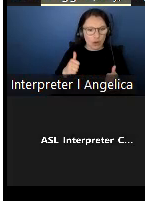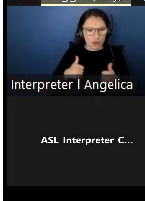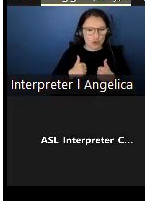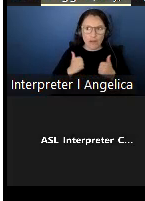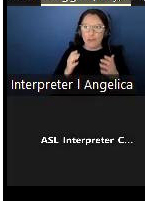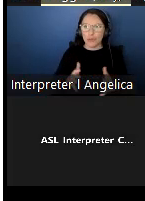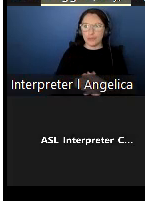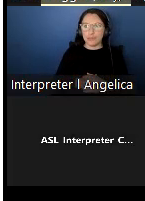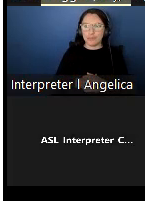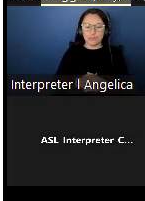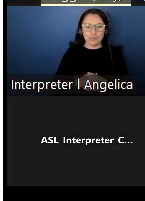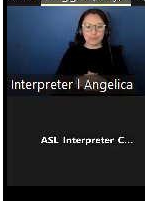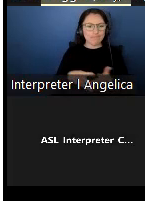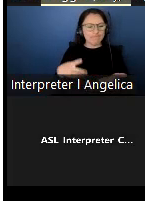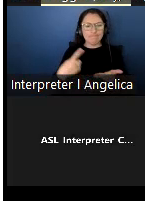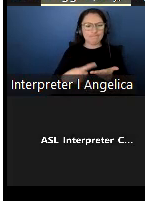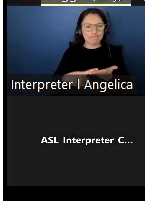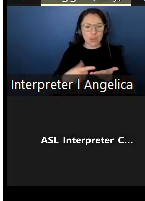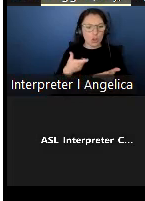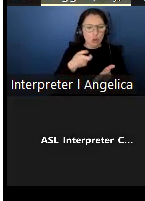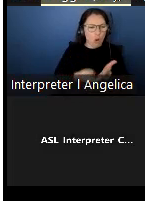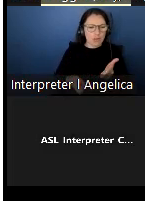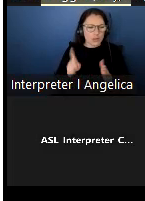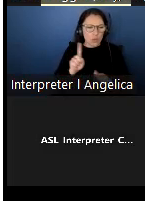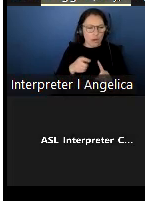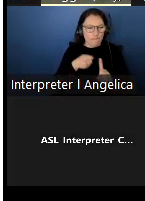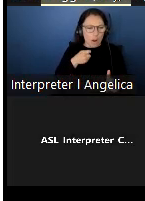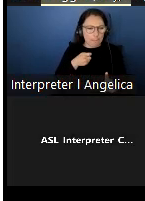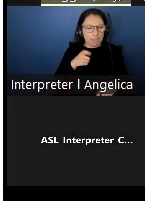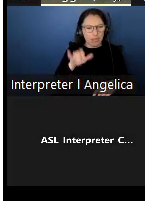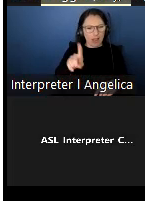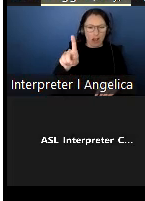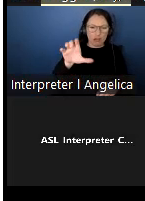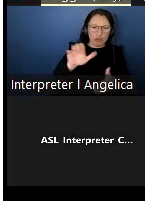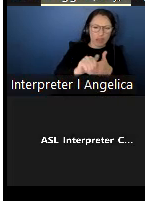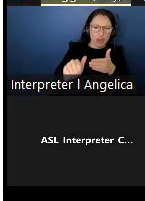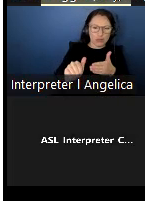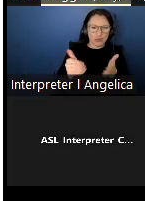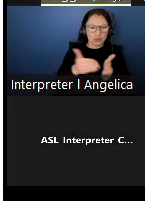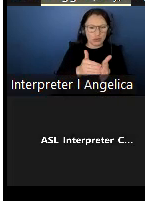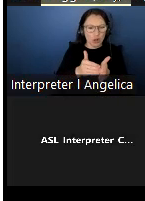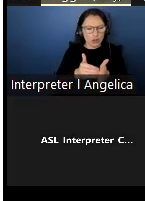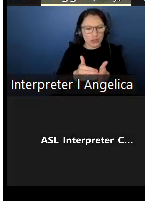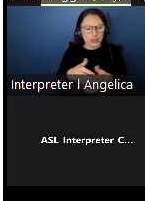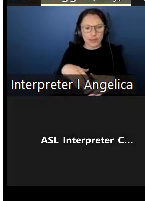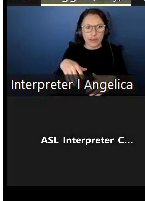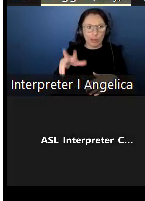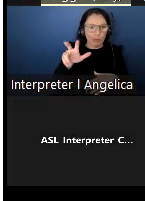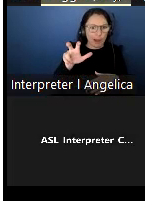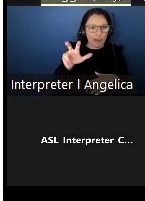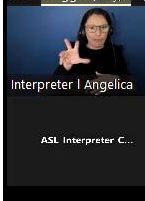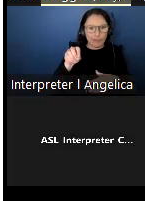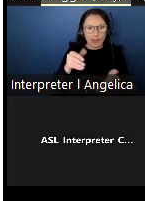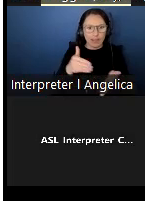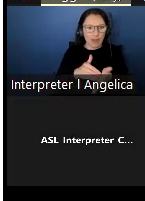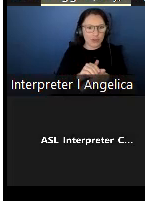So let's talk about where the costs to survivors come from. Like, what is this $100,000? What is this $150,000 or $300,000?